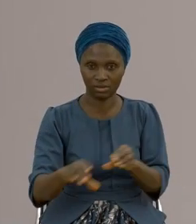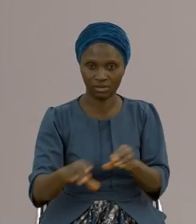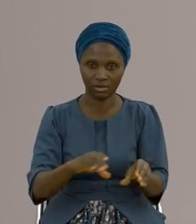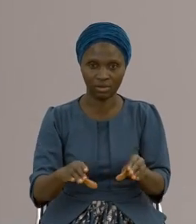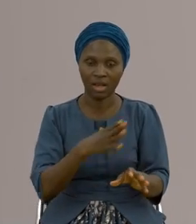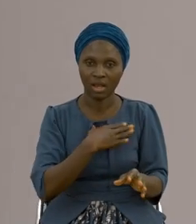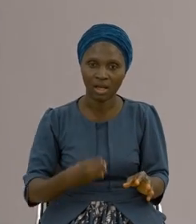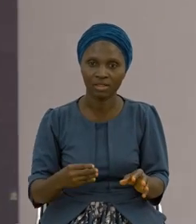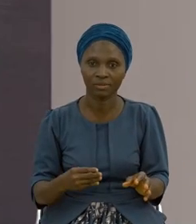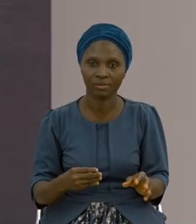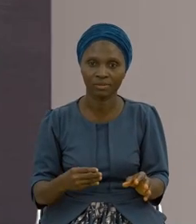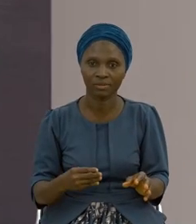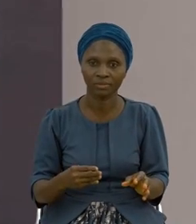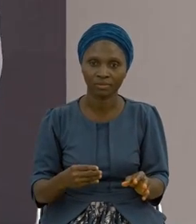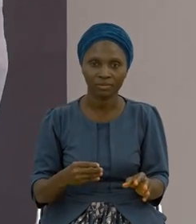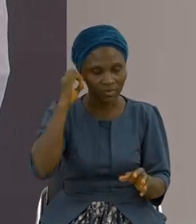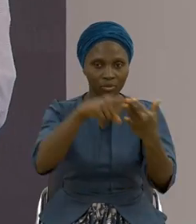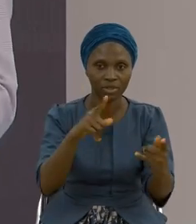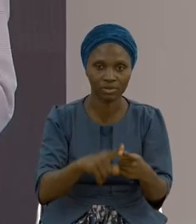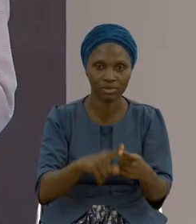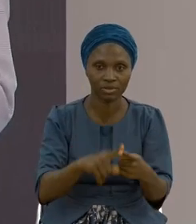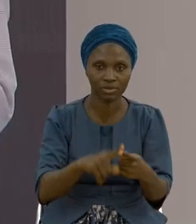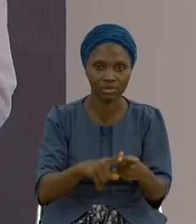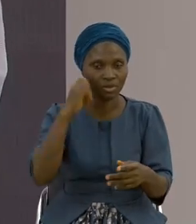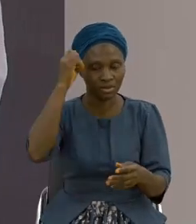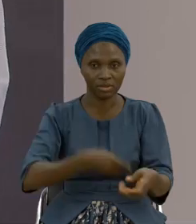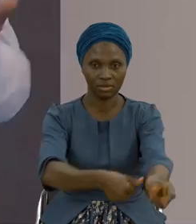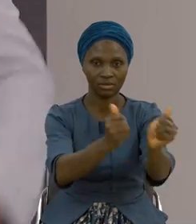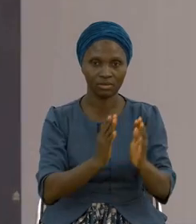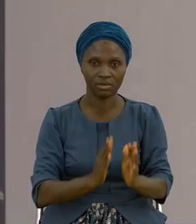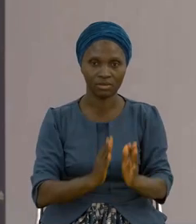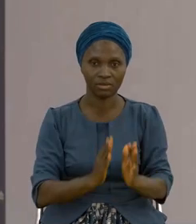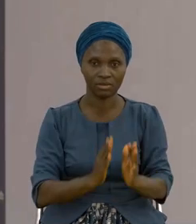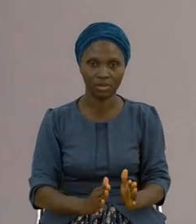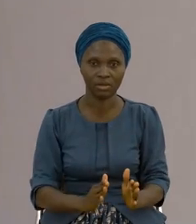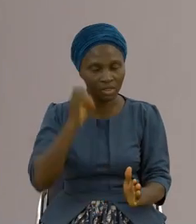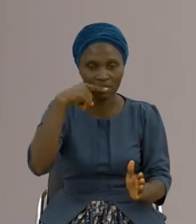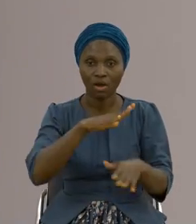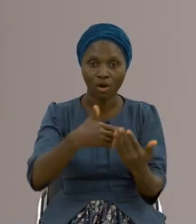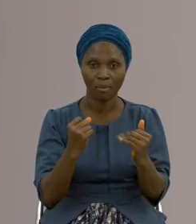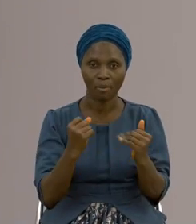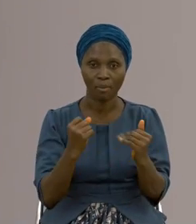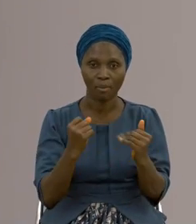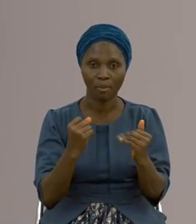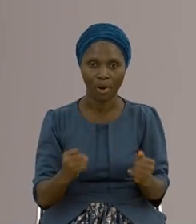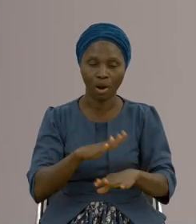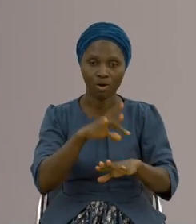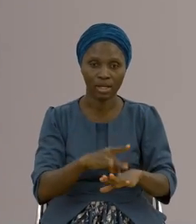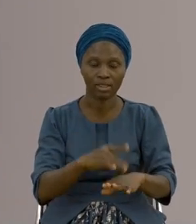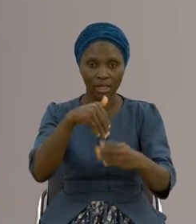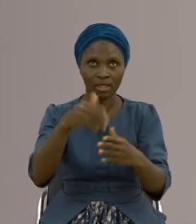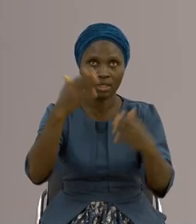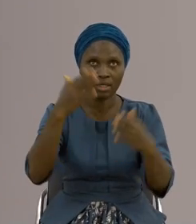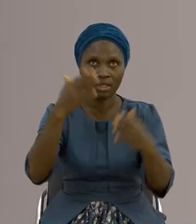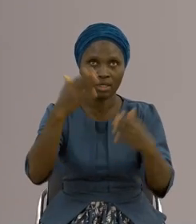his resurrection he said all power on earth in heaven is giving unto me go